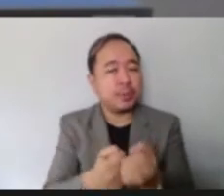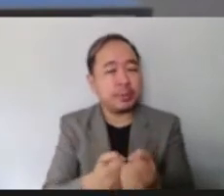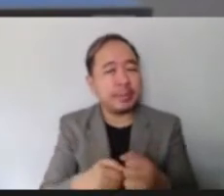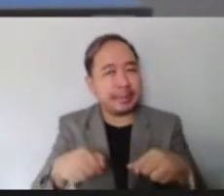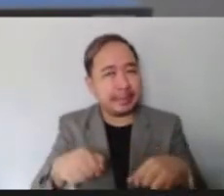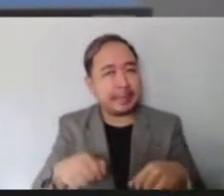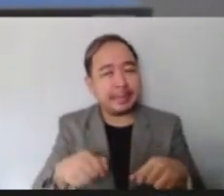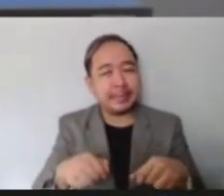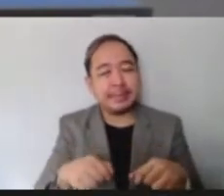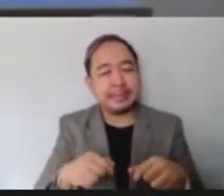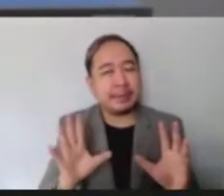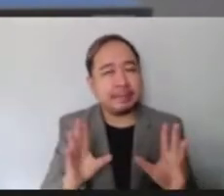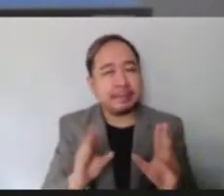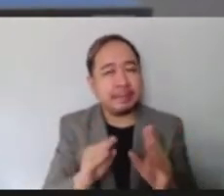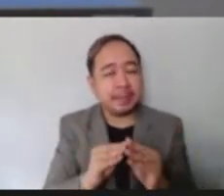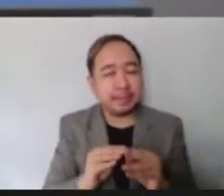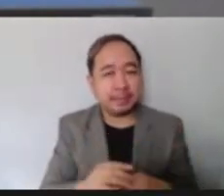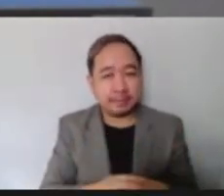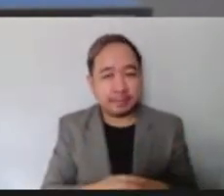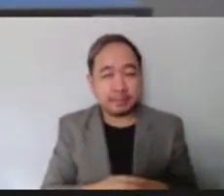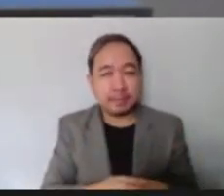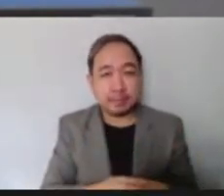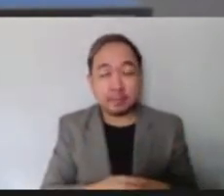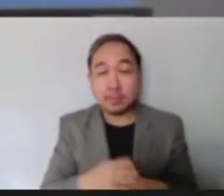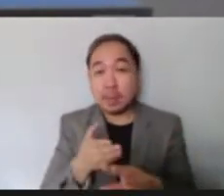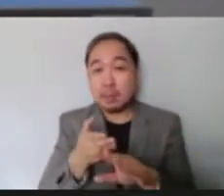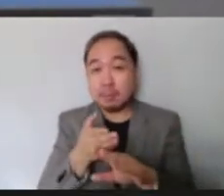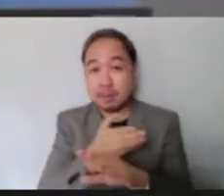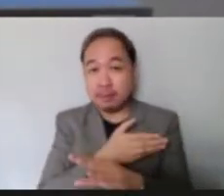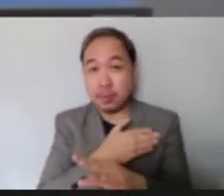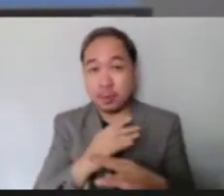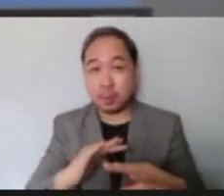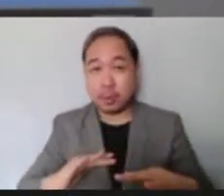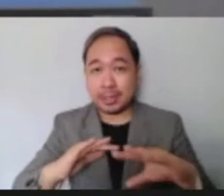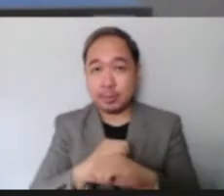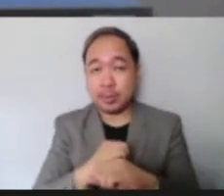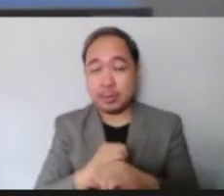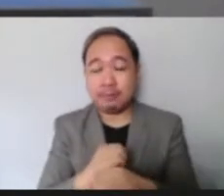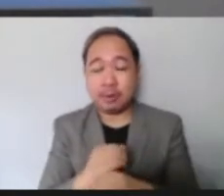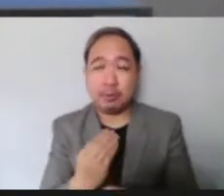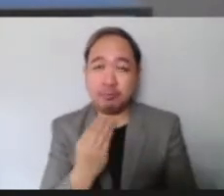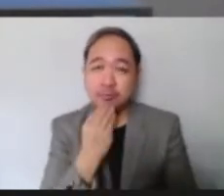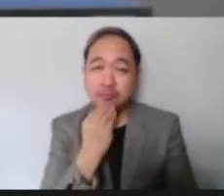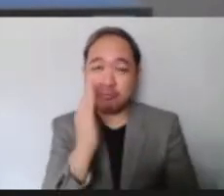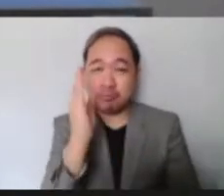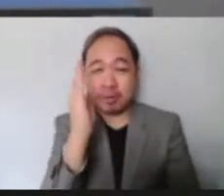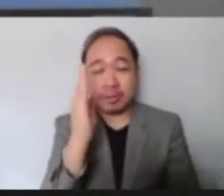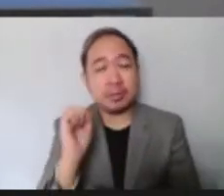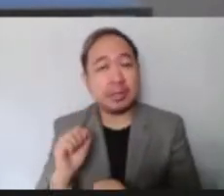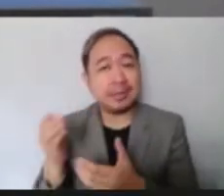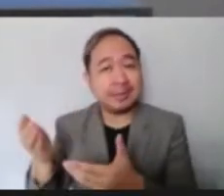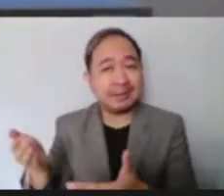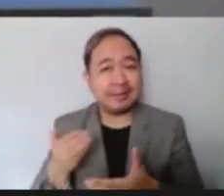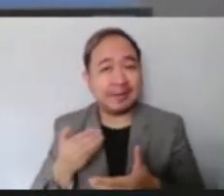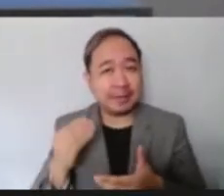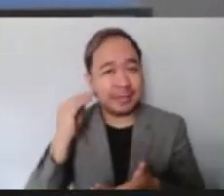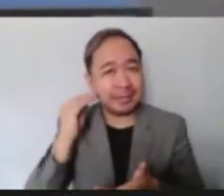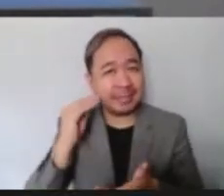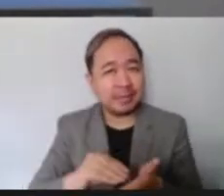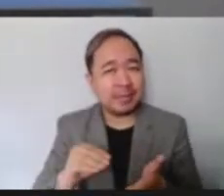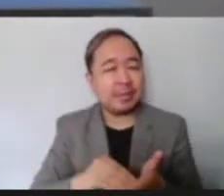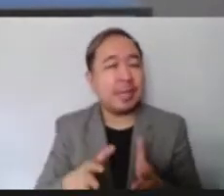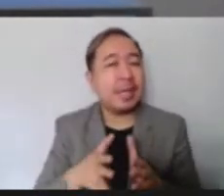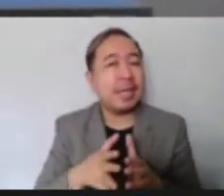session before we adjourn for lunch may I invite the secretary to provide further details